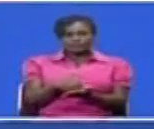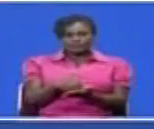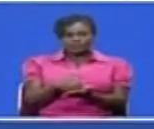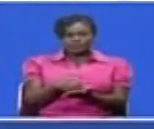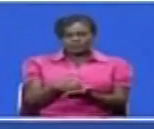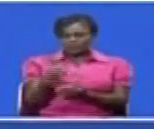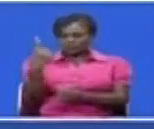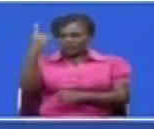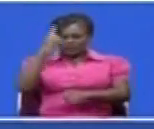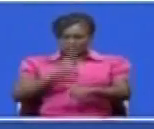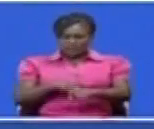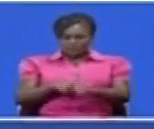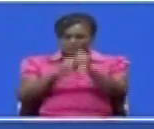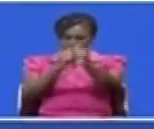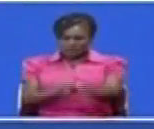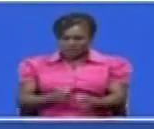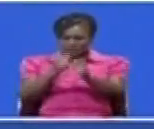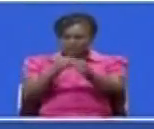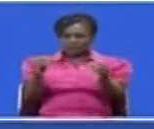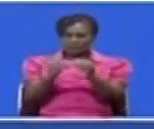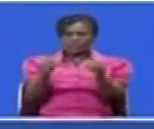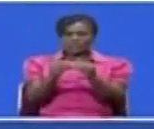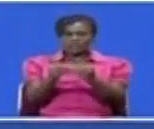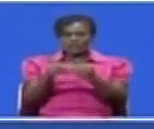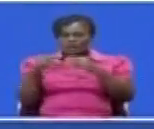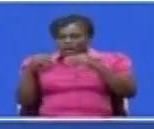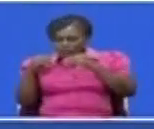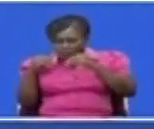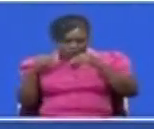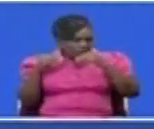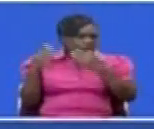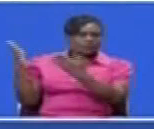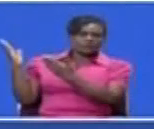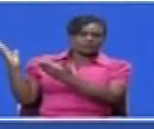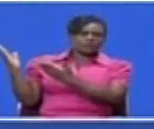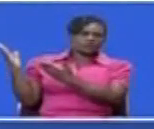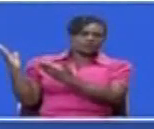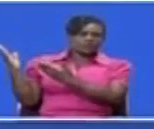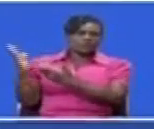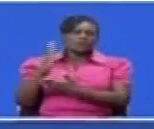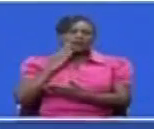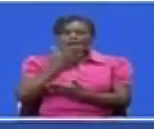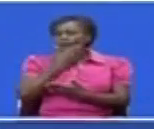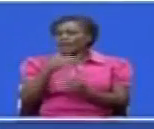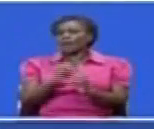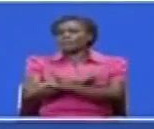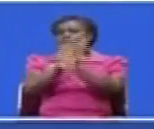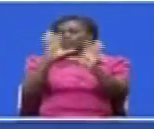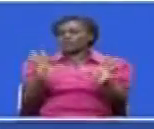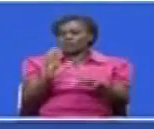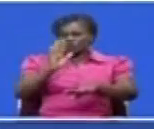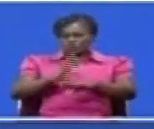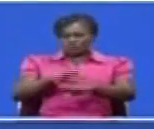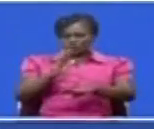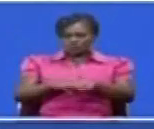It is at one of the micro farms that we came across this mouth-watering melon. Its size and rich color depicts the fertility of the land,